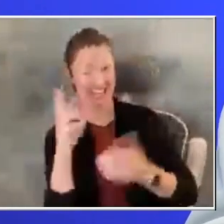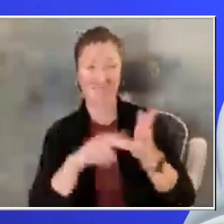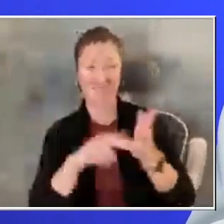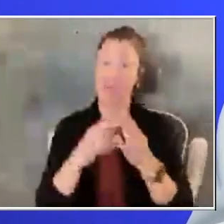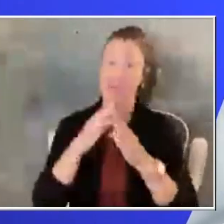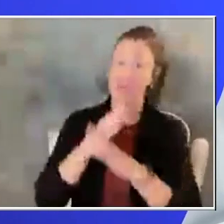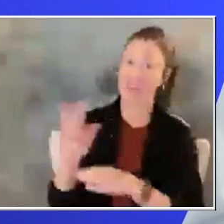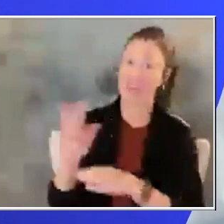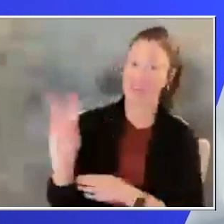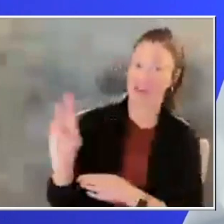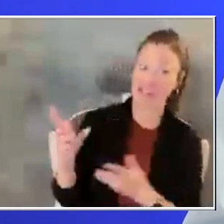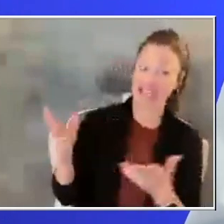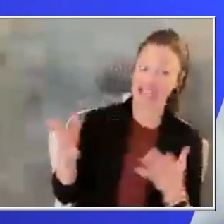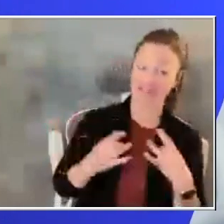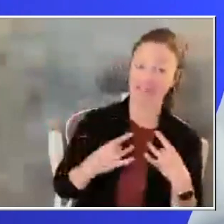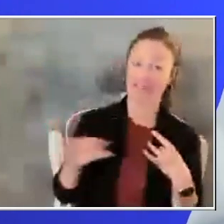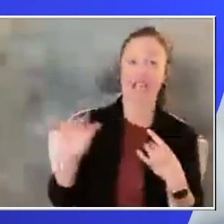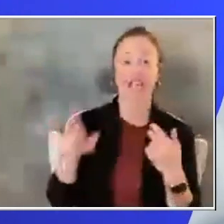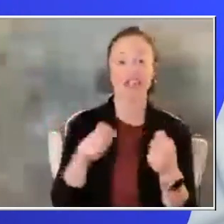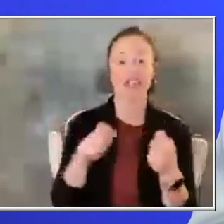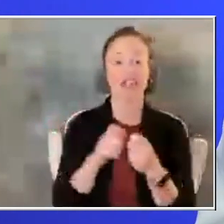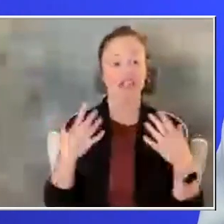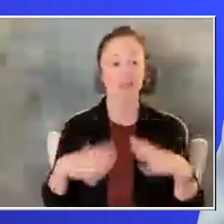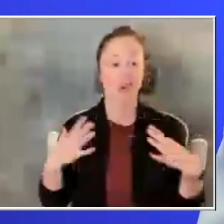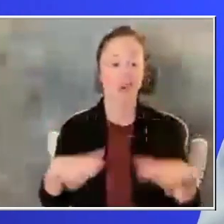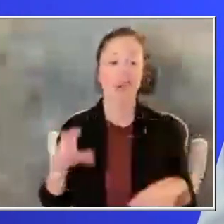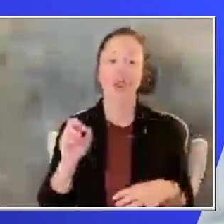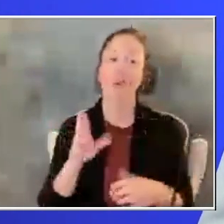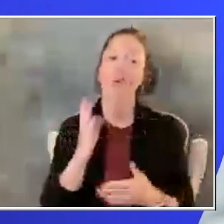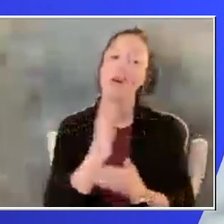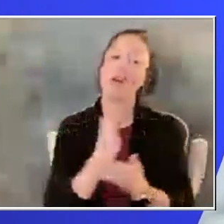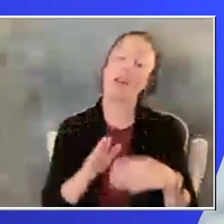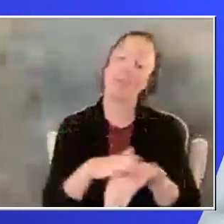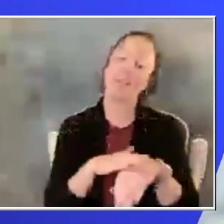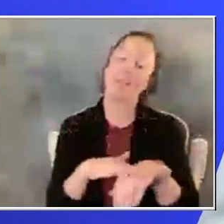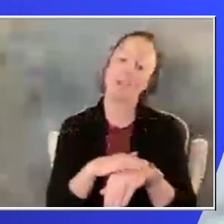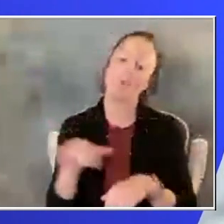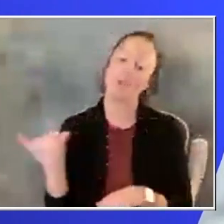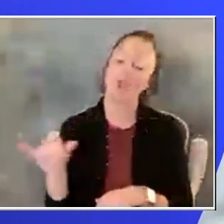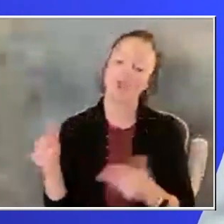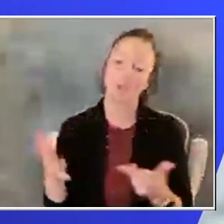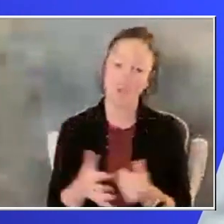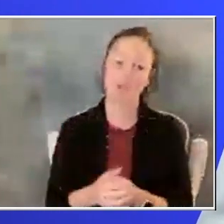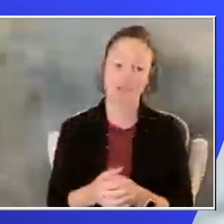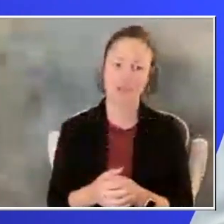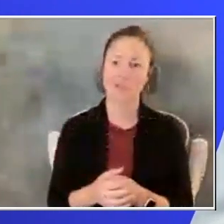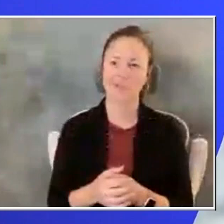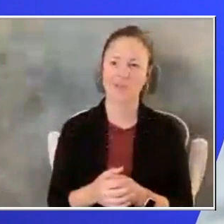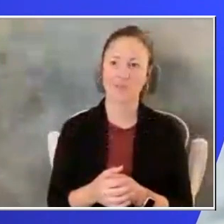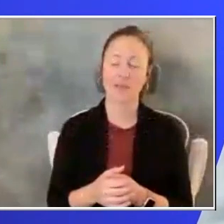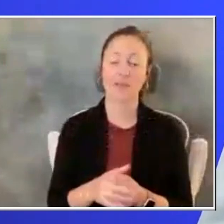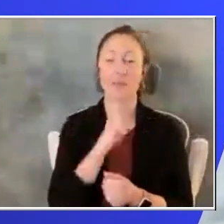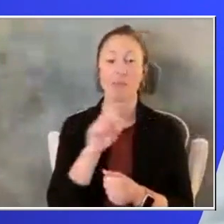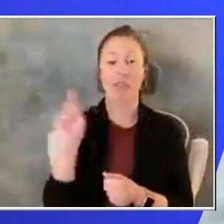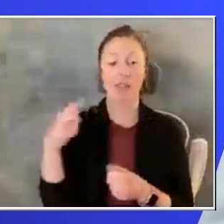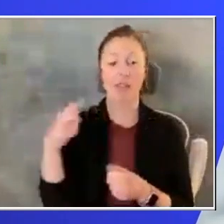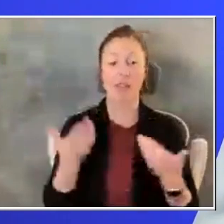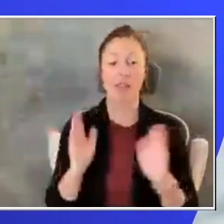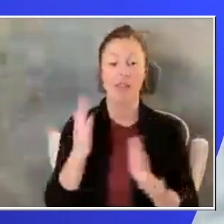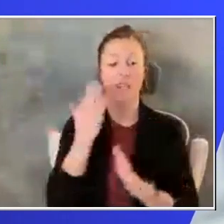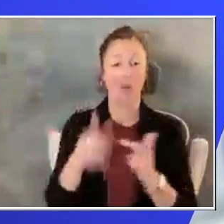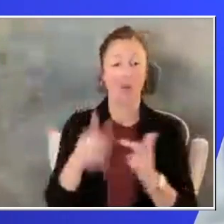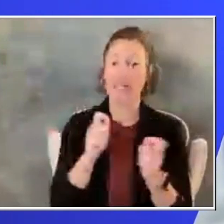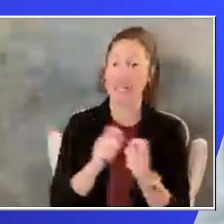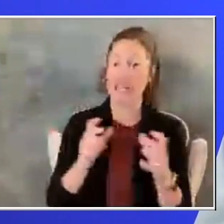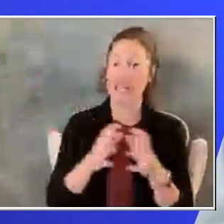like certain clothing that we may wear, or even some sunscreen. So, really the only way to know exactly how much you're getting